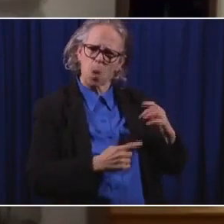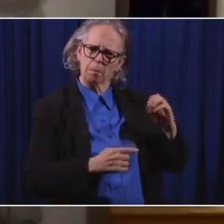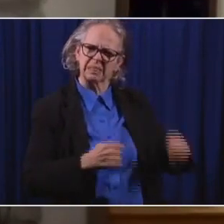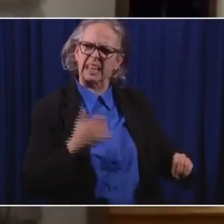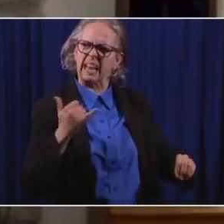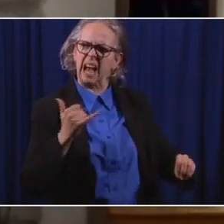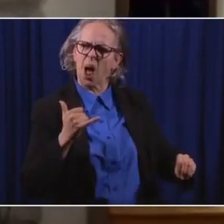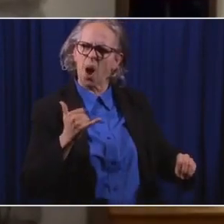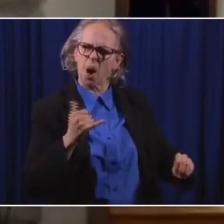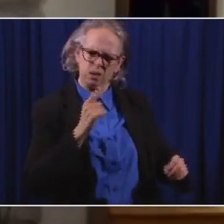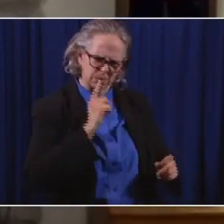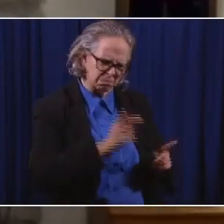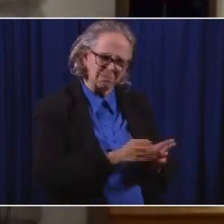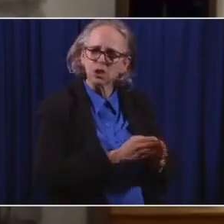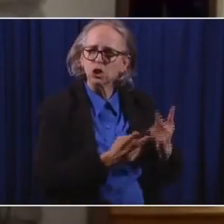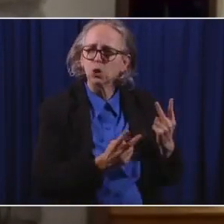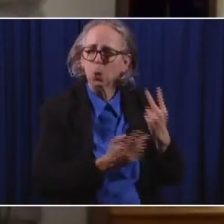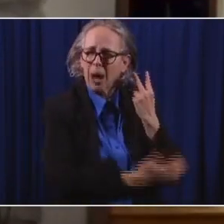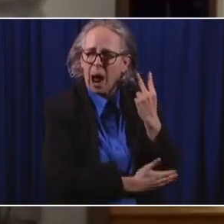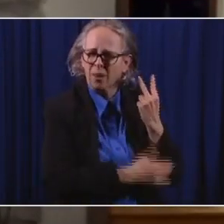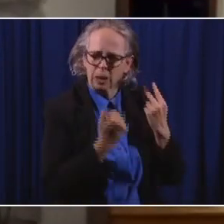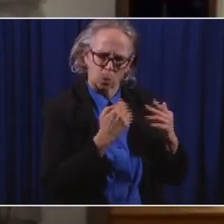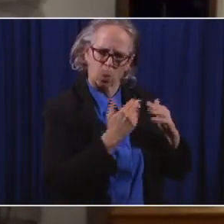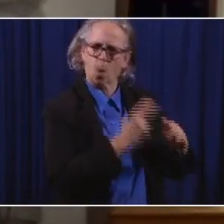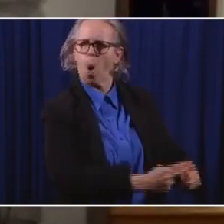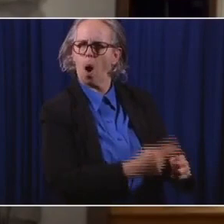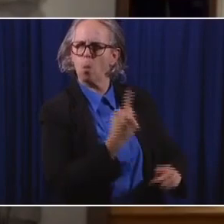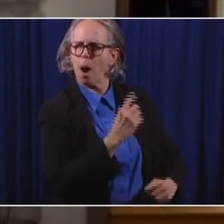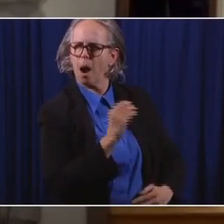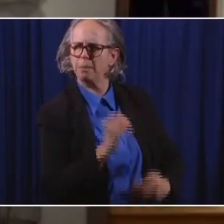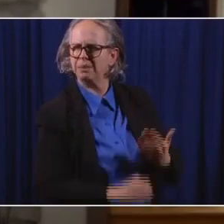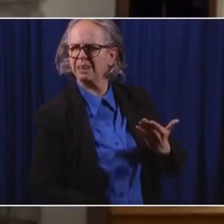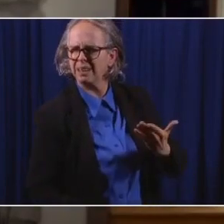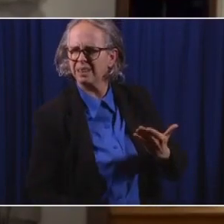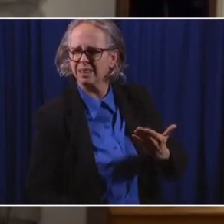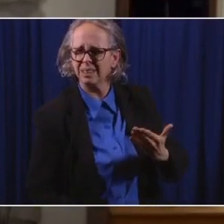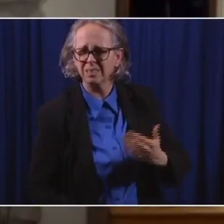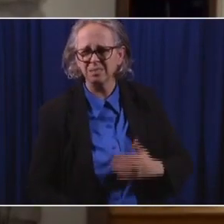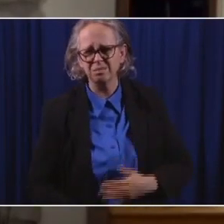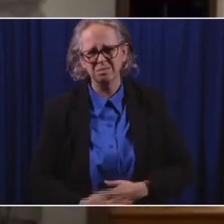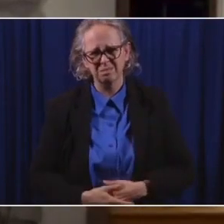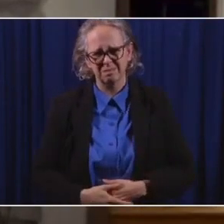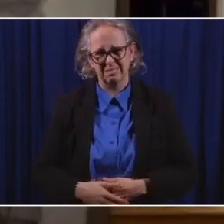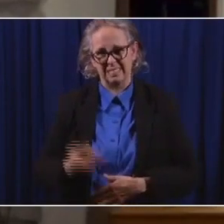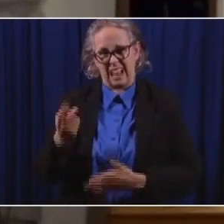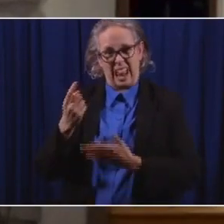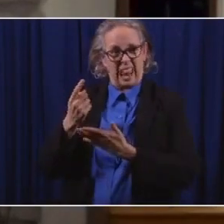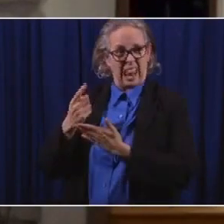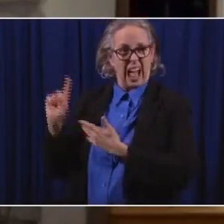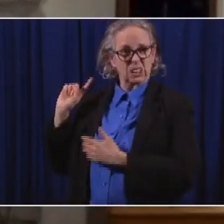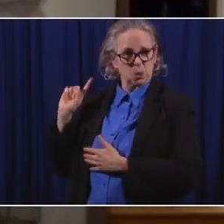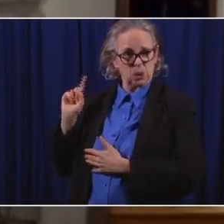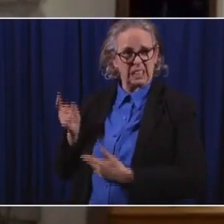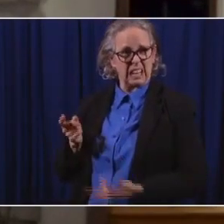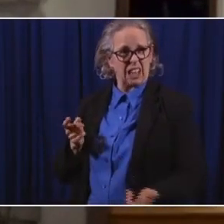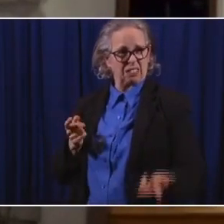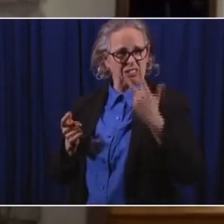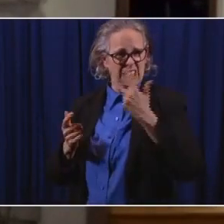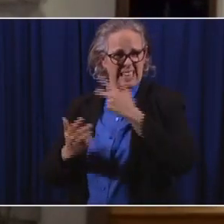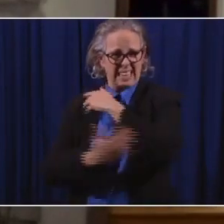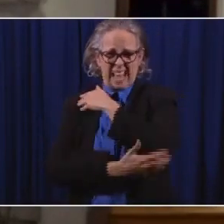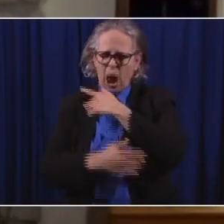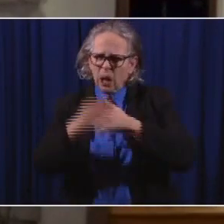Now, let me talk for a moment about the 3 counties that dropped from the watch list to red.